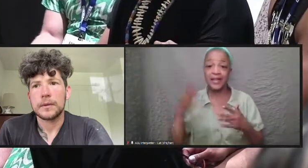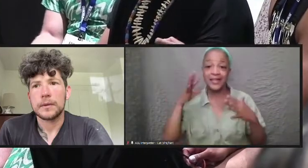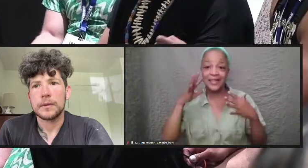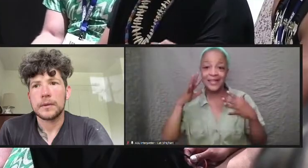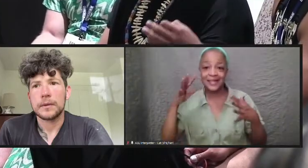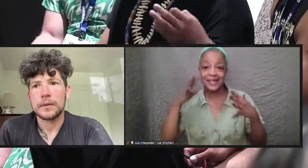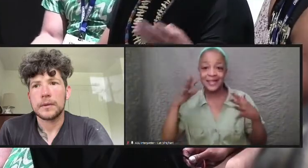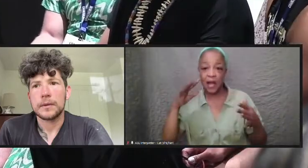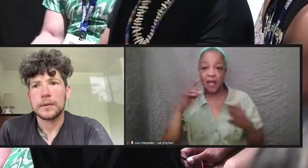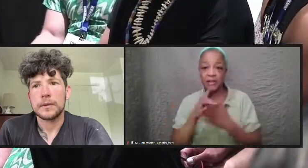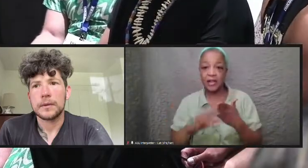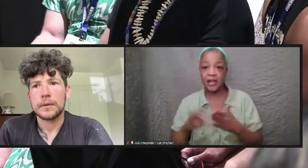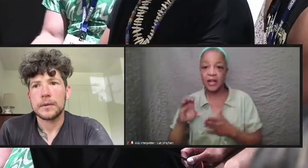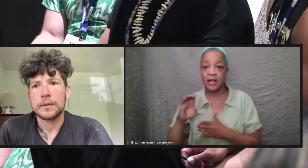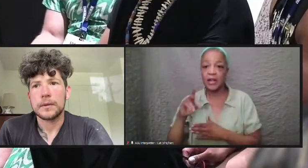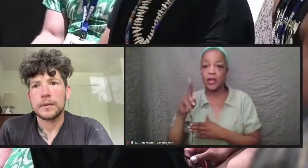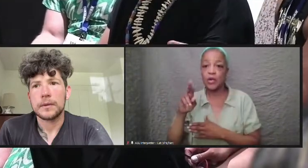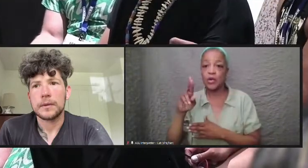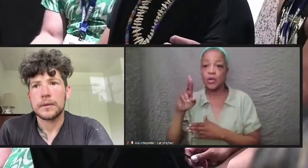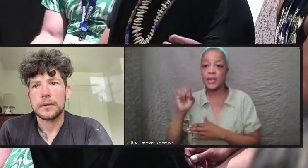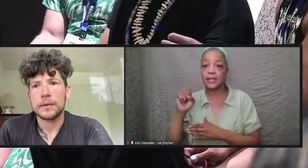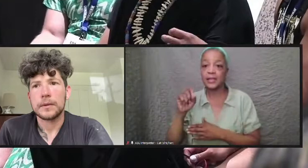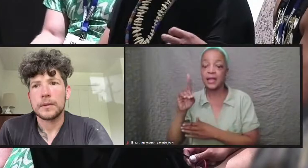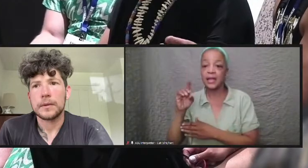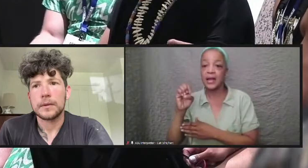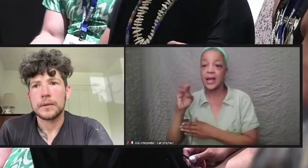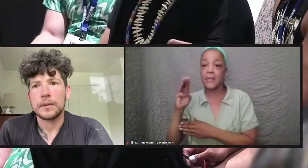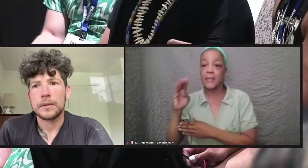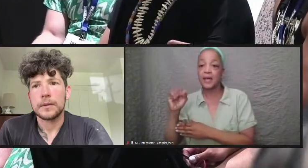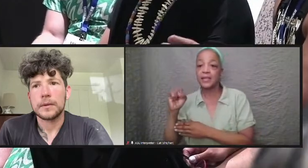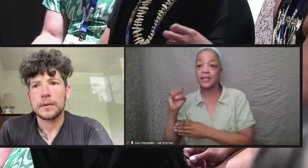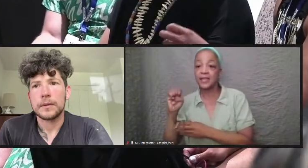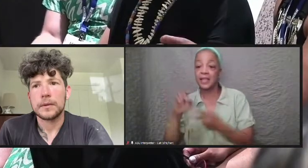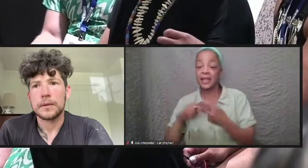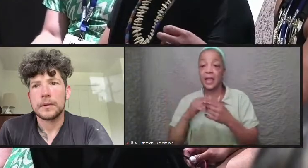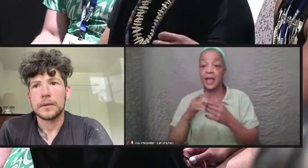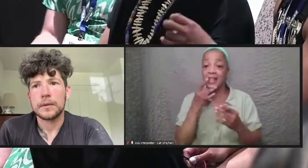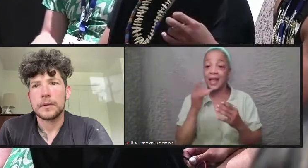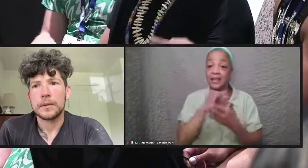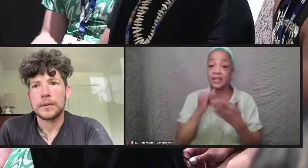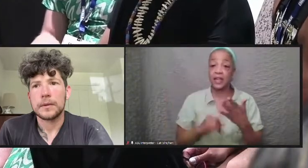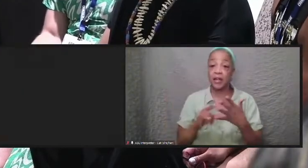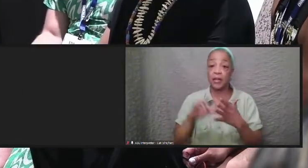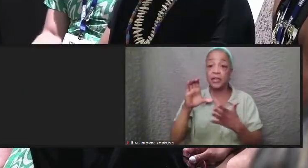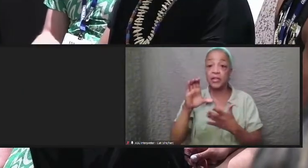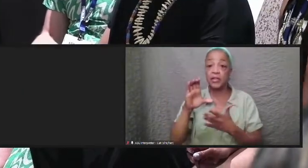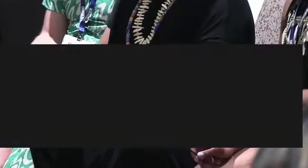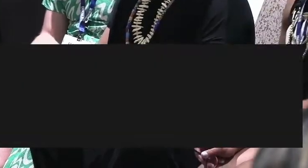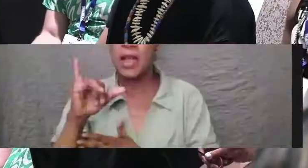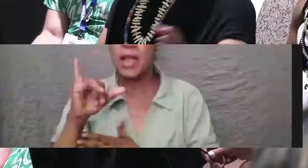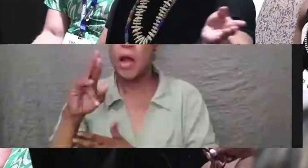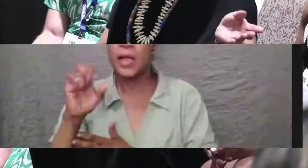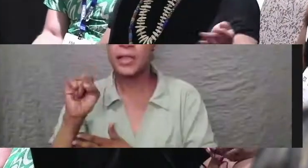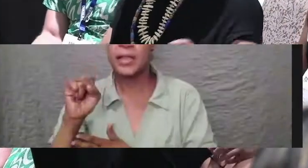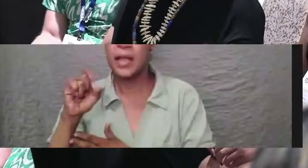Sound designer, Chris DeBossi, and then a lighting designer, Cyrus Leslie Gray.